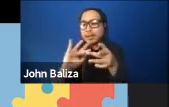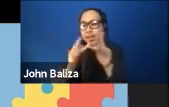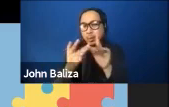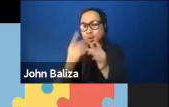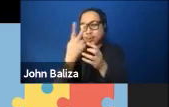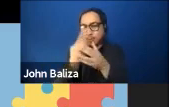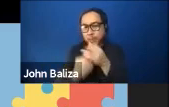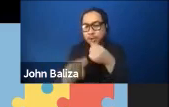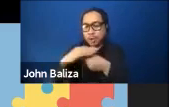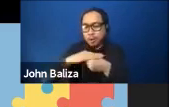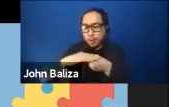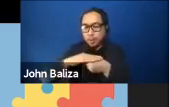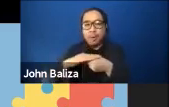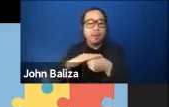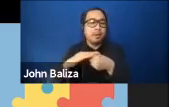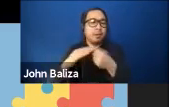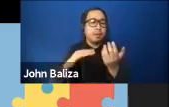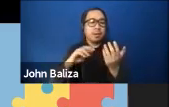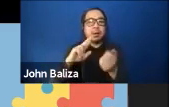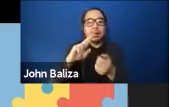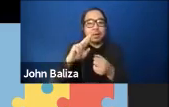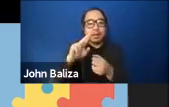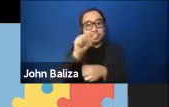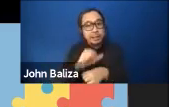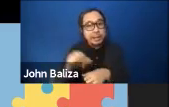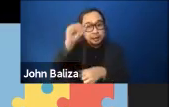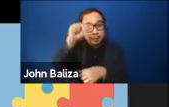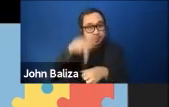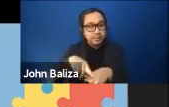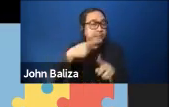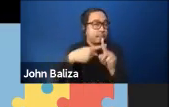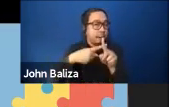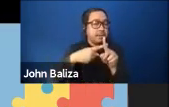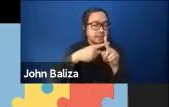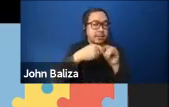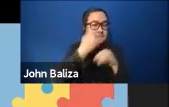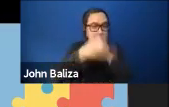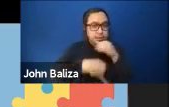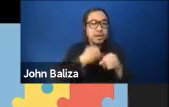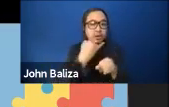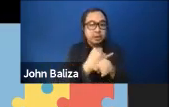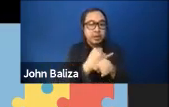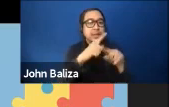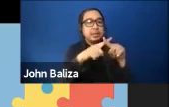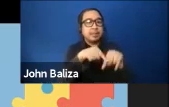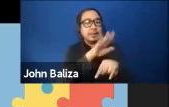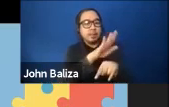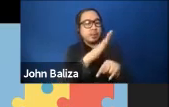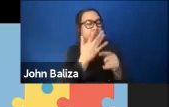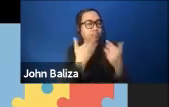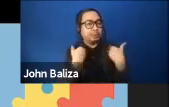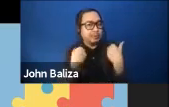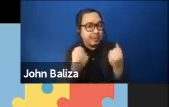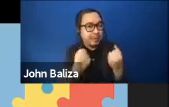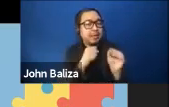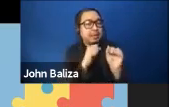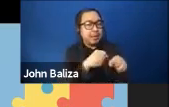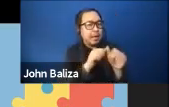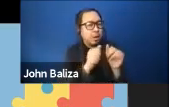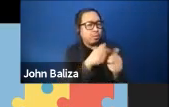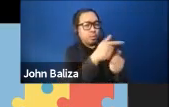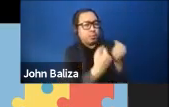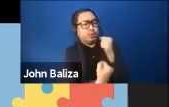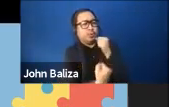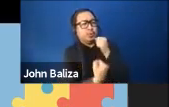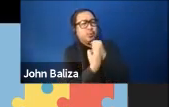regional, and international, based on their strength. And they could help with facilitations and assistance